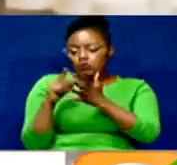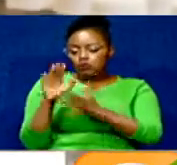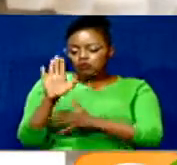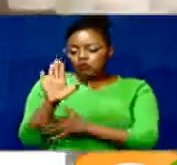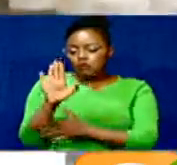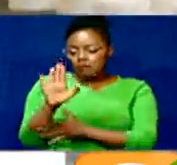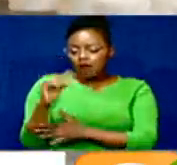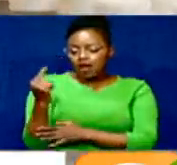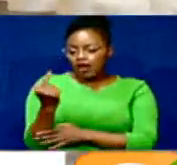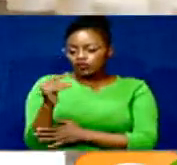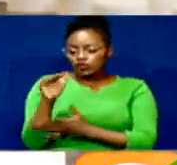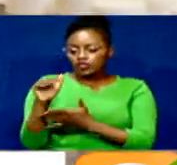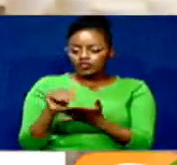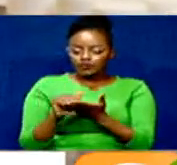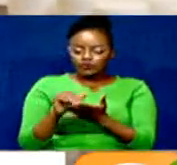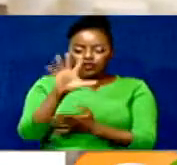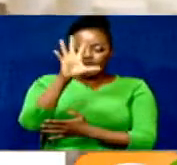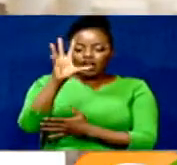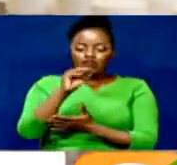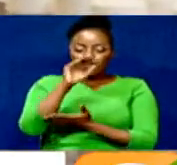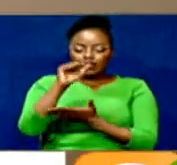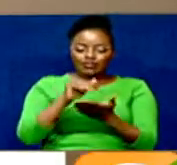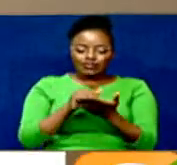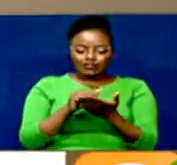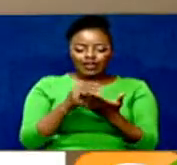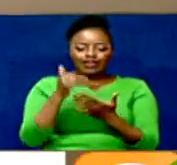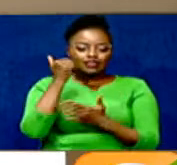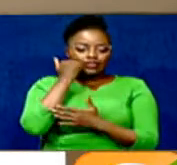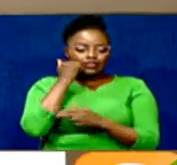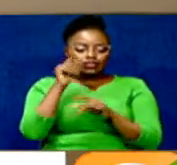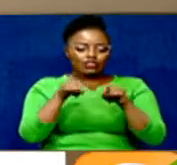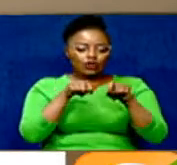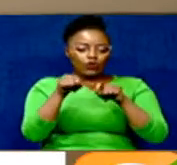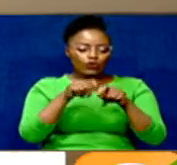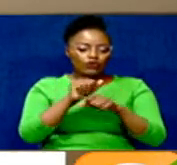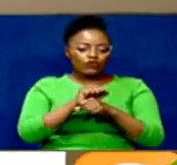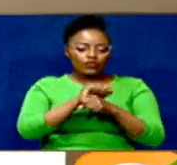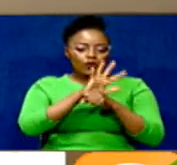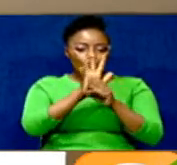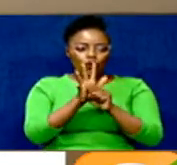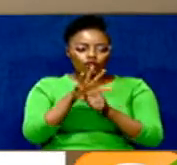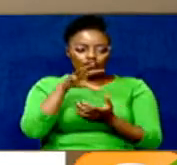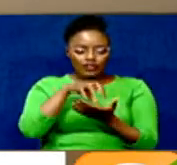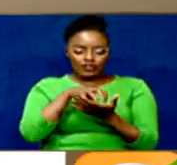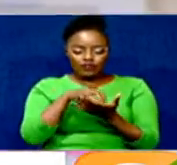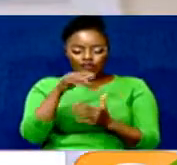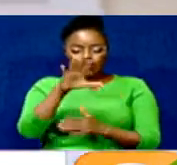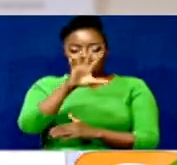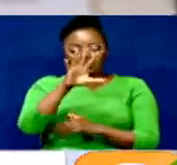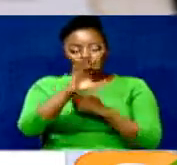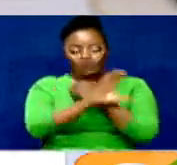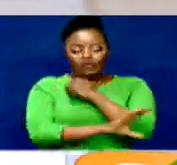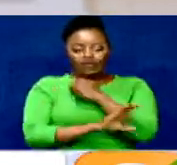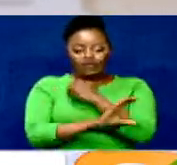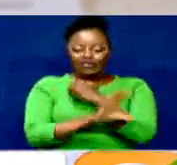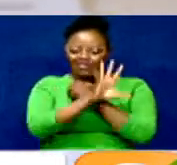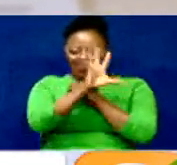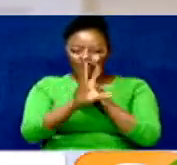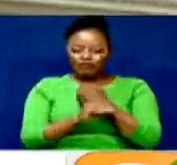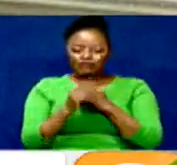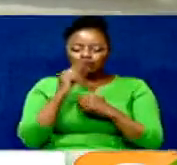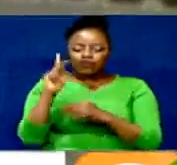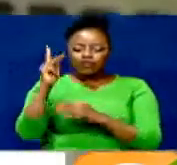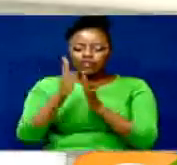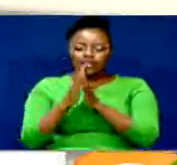report by the Africa Centers for Disease Control and Prevention on the COVID-19 situation on the continent shows that Kenya